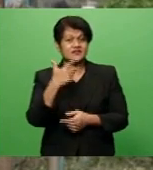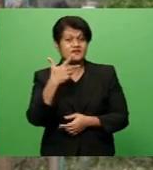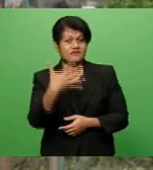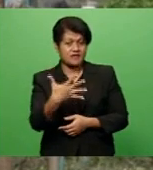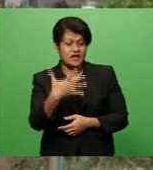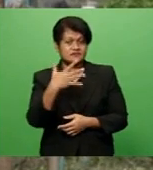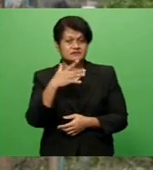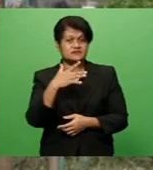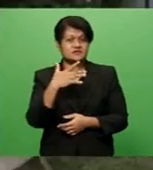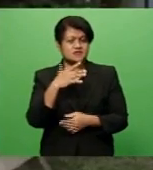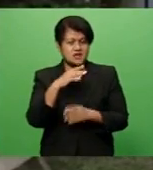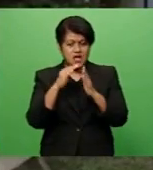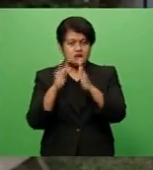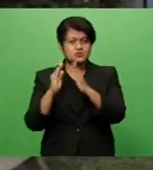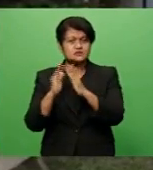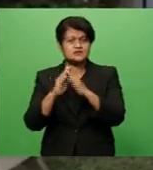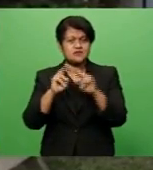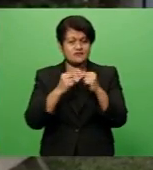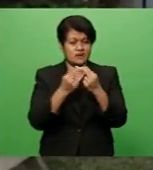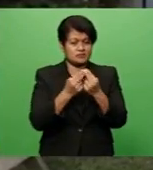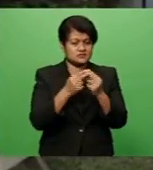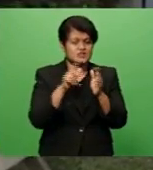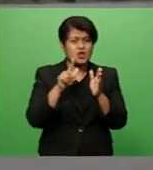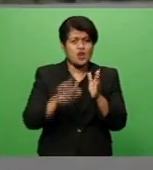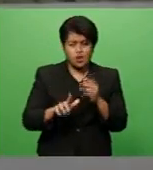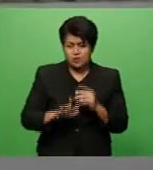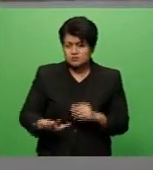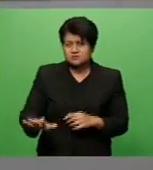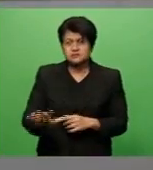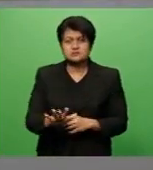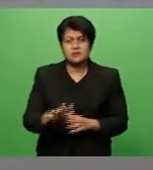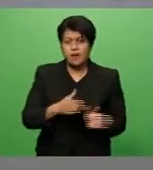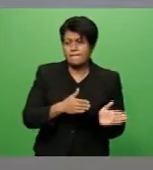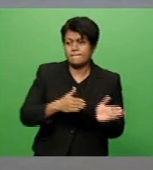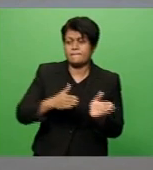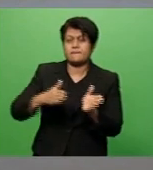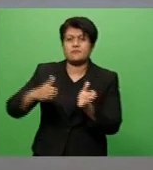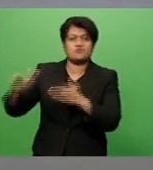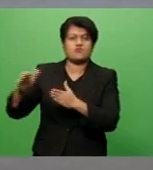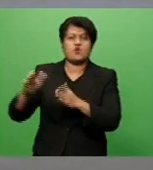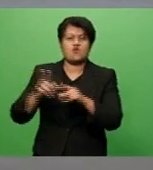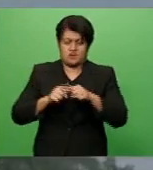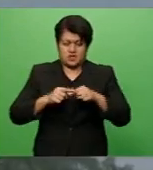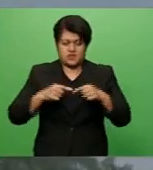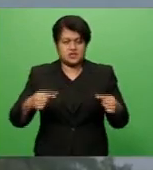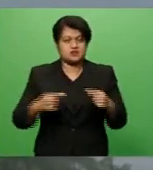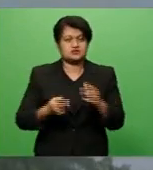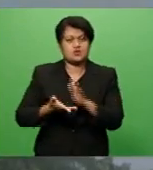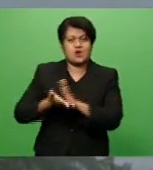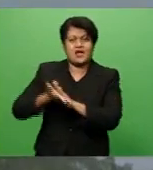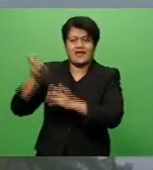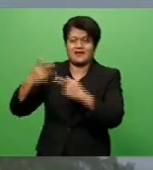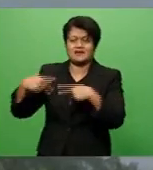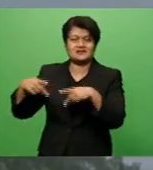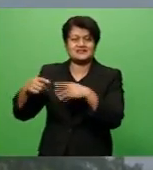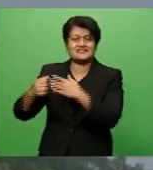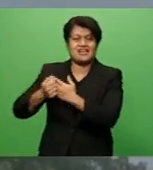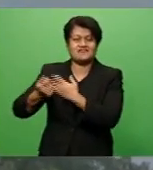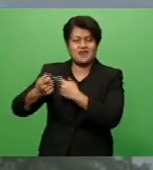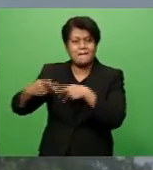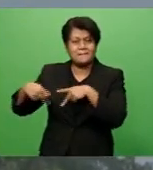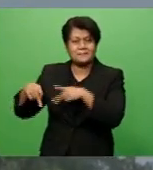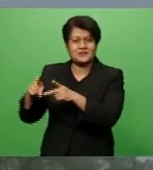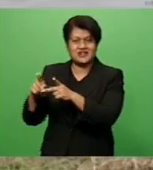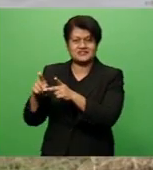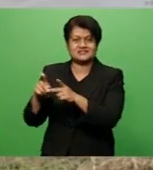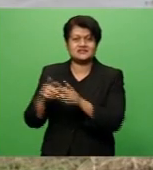area, families that were situated at the lower end had moved majority of their belongings to higher ground. The residents say that